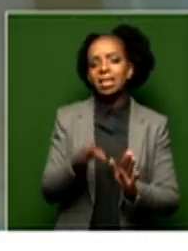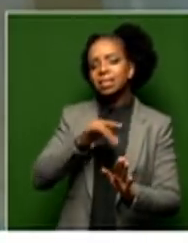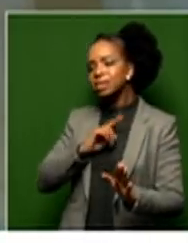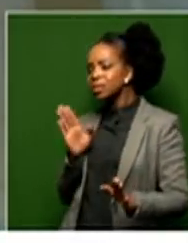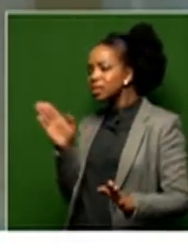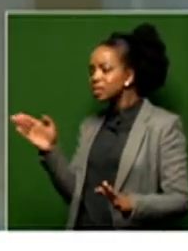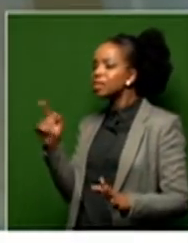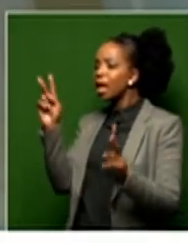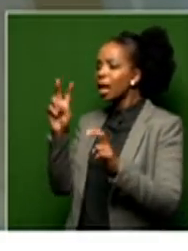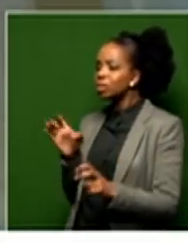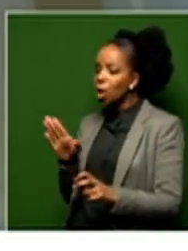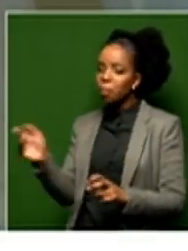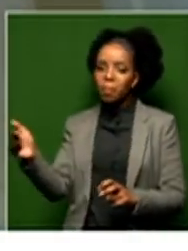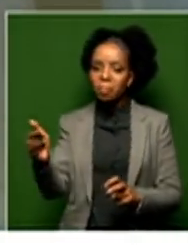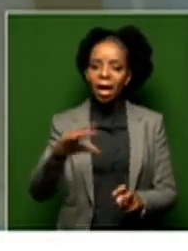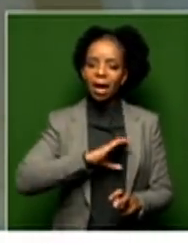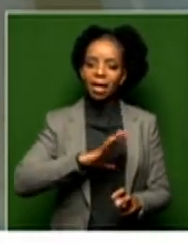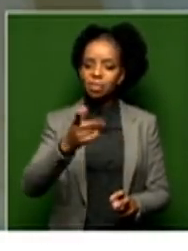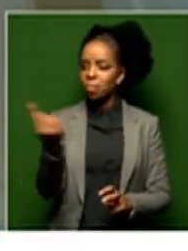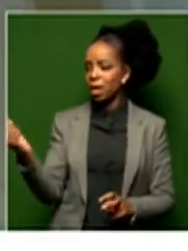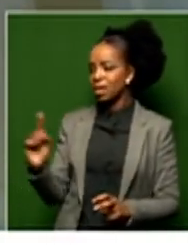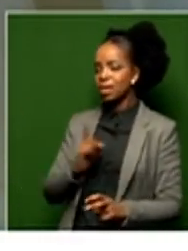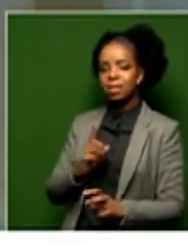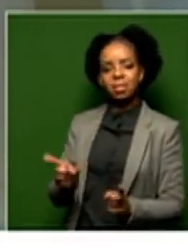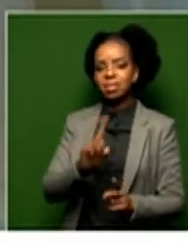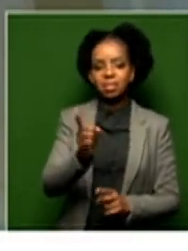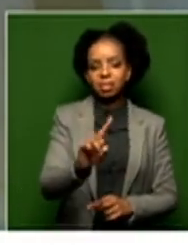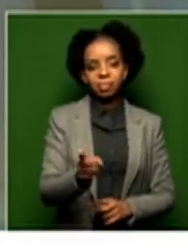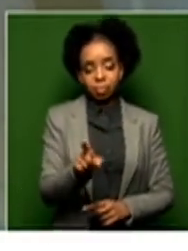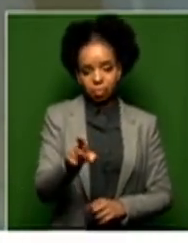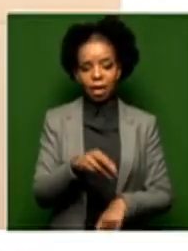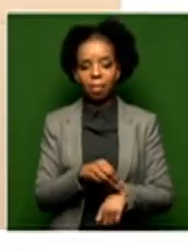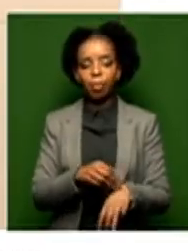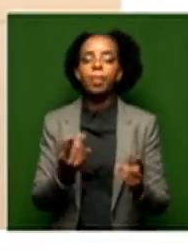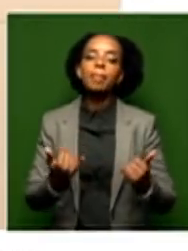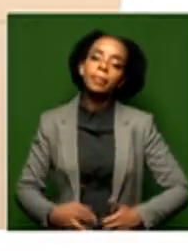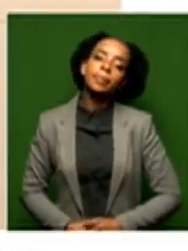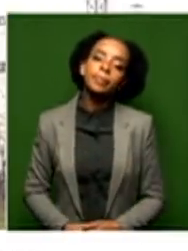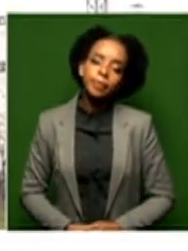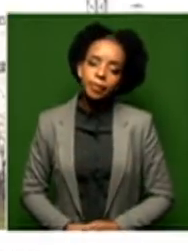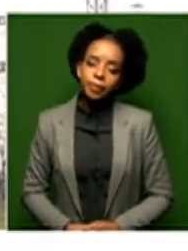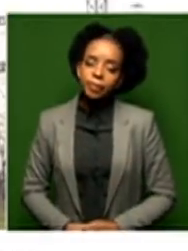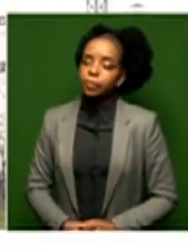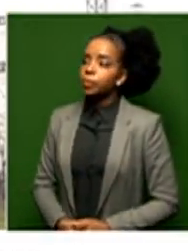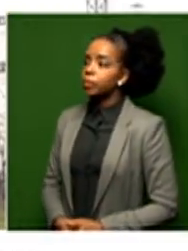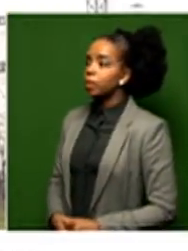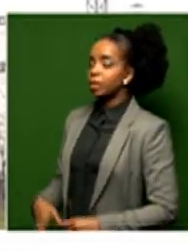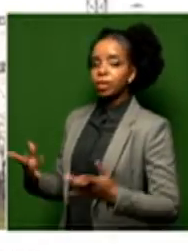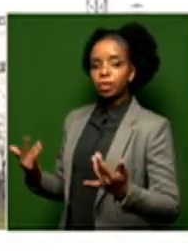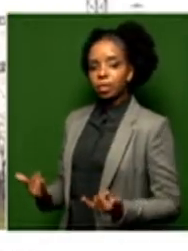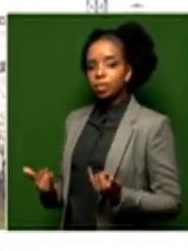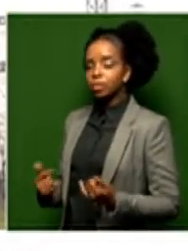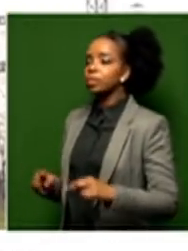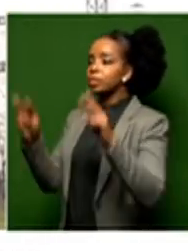government guarantees, which the government, as I say, is reluctant to provide at this point in time. So when Eskom spoke about,